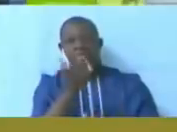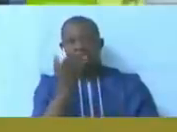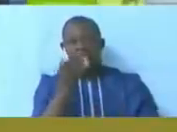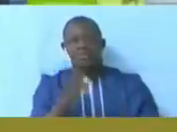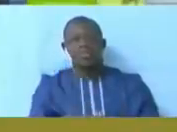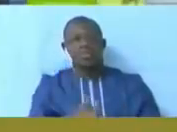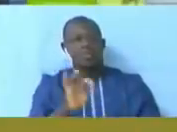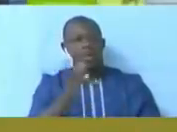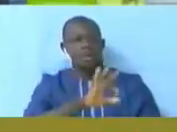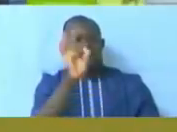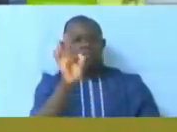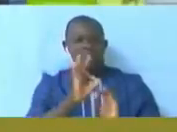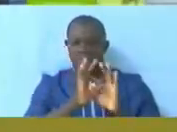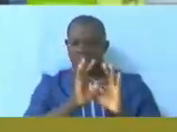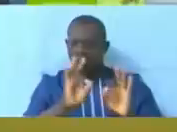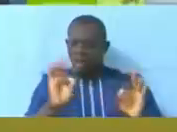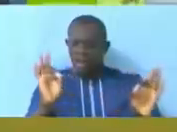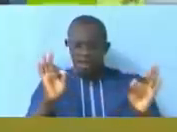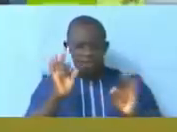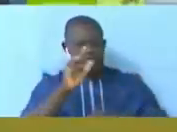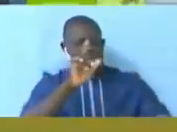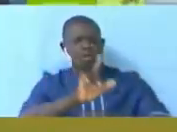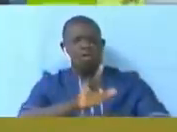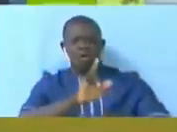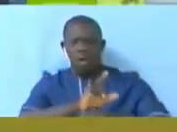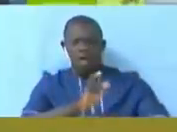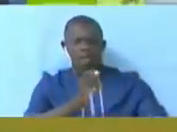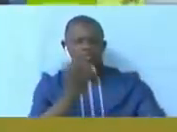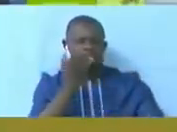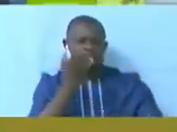Yes, it was a very nice local